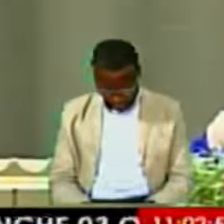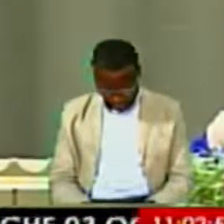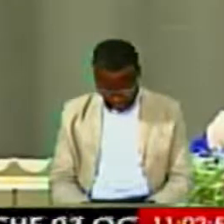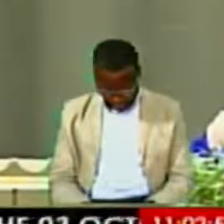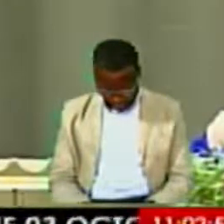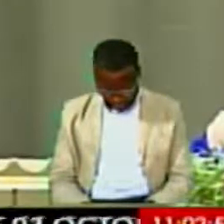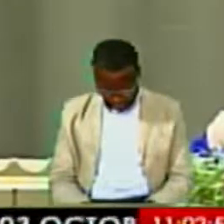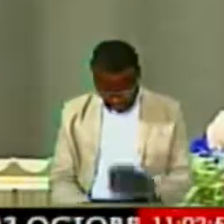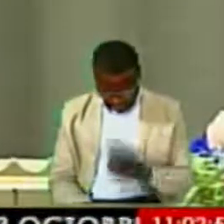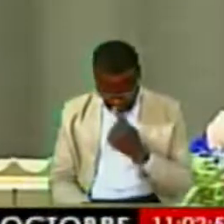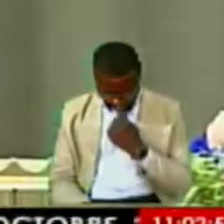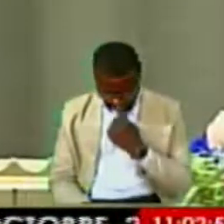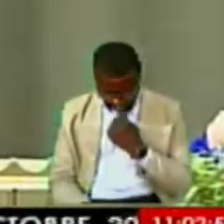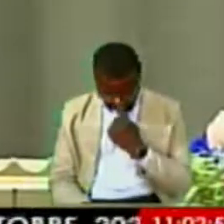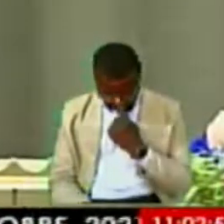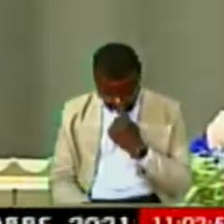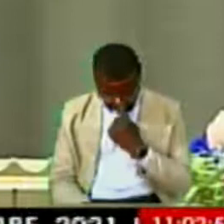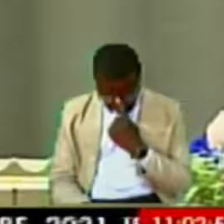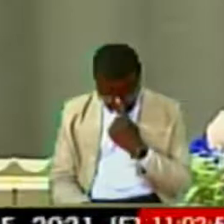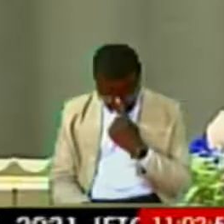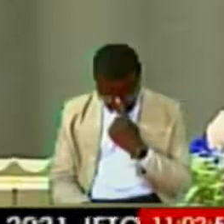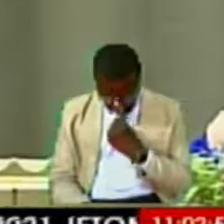My brother and sister,